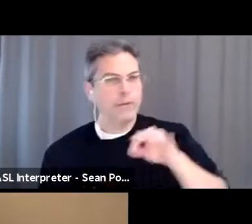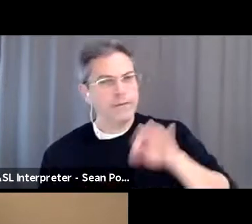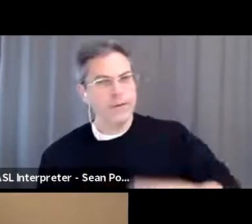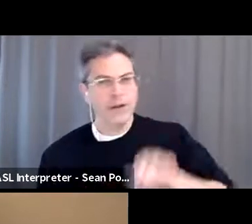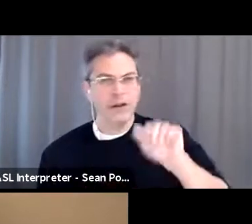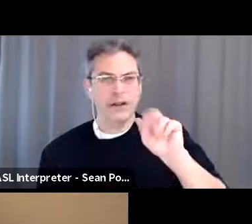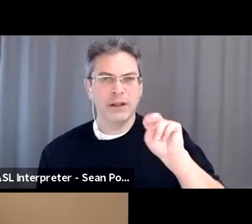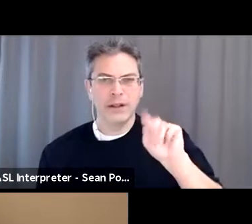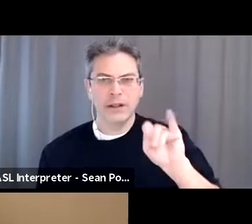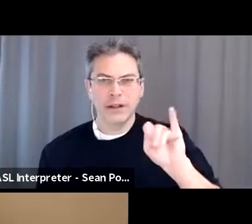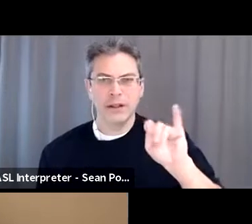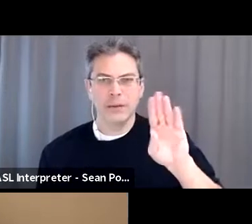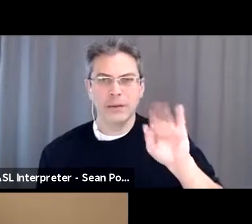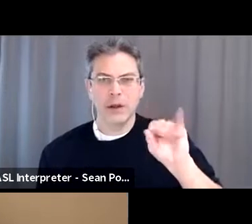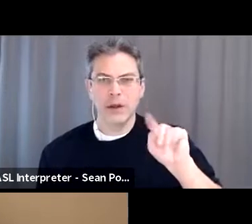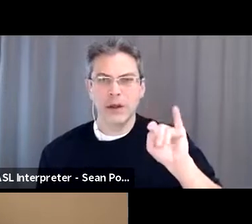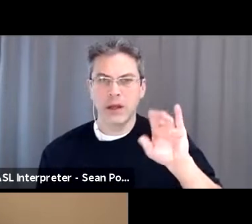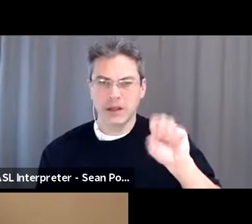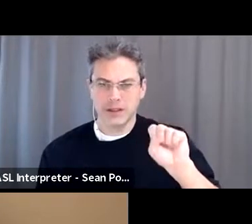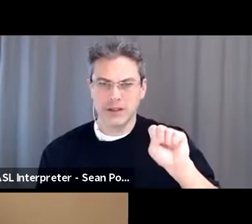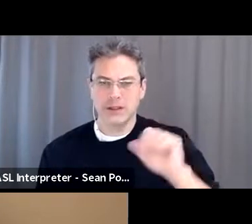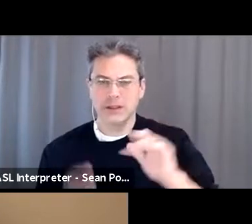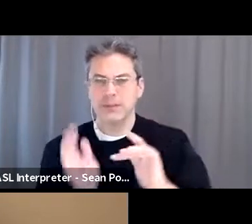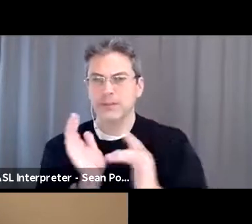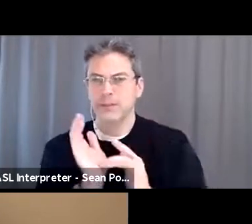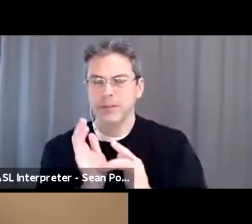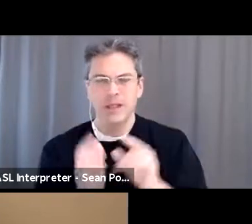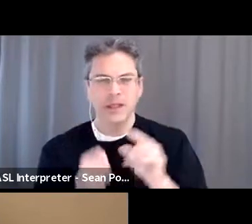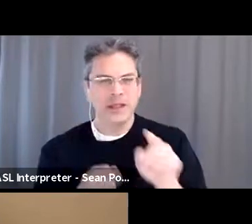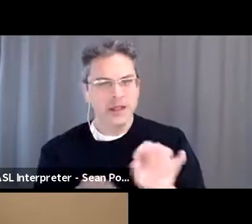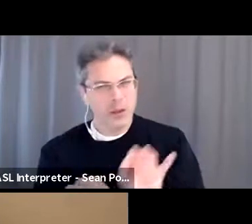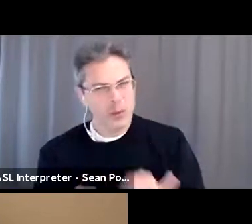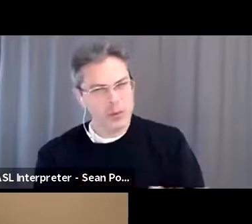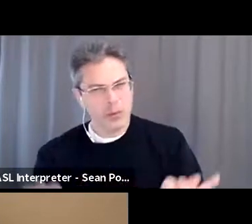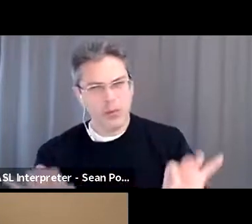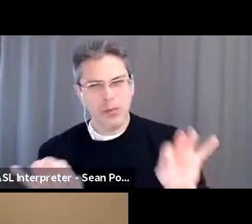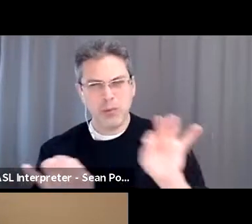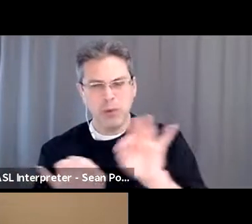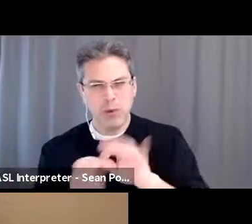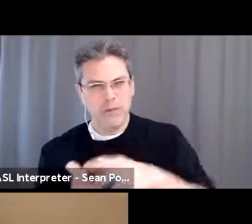think about antibiotics as critical infrastructure for our